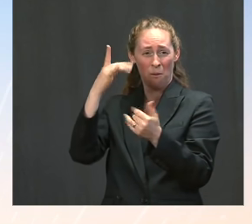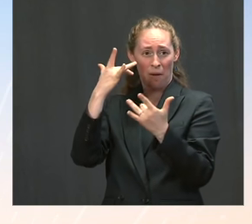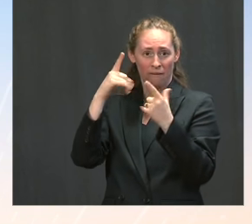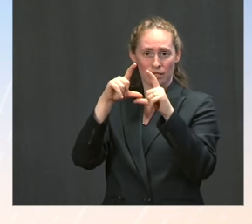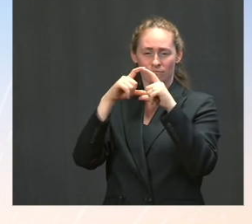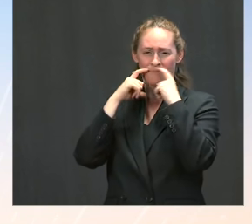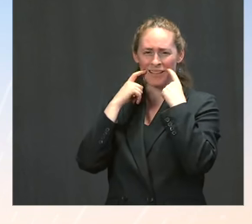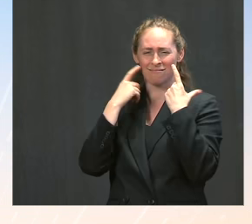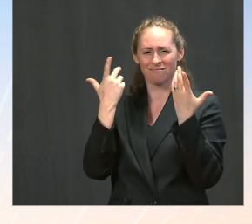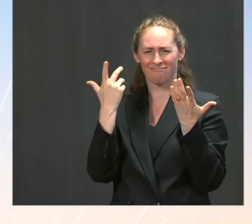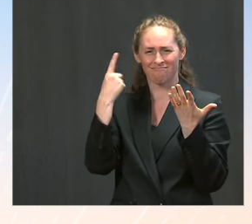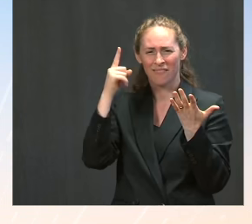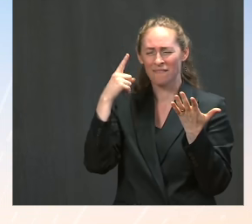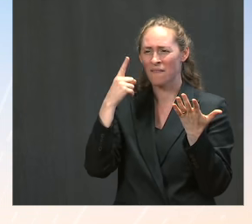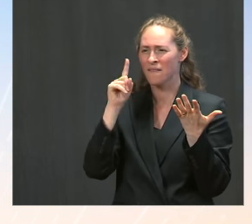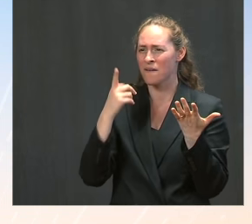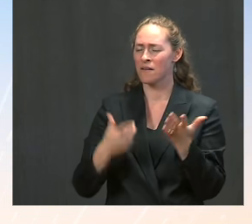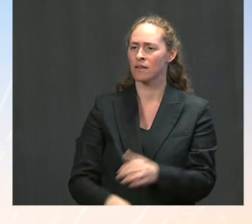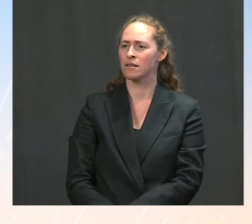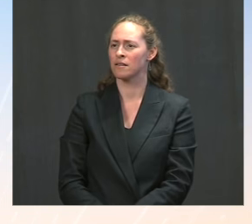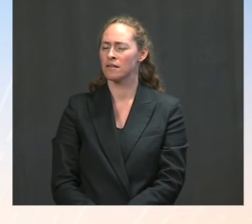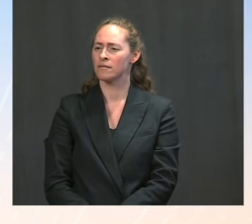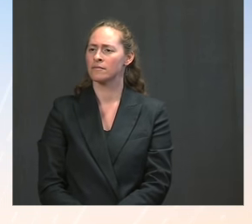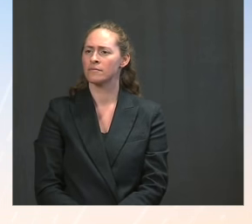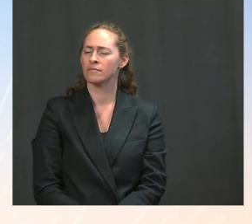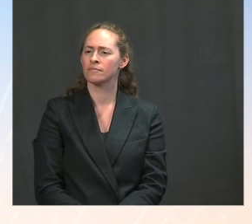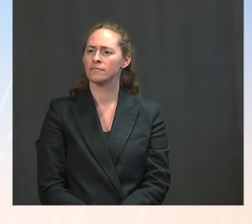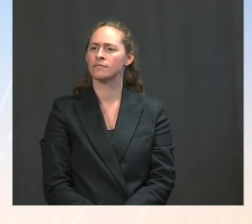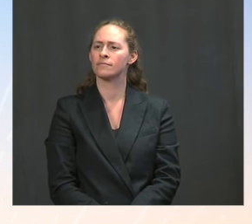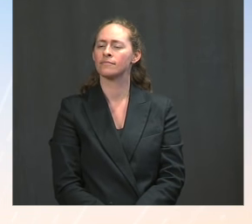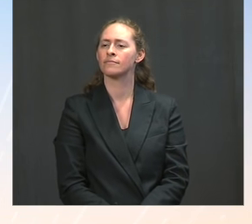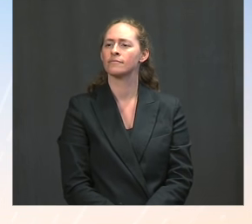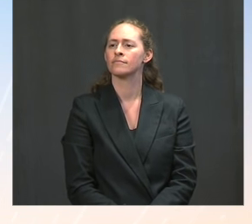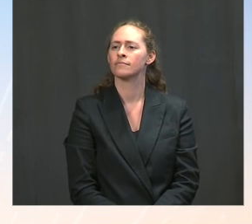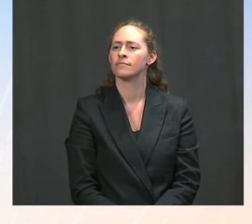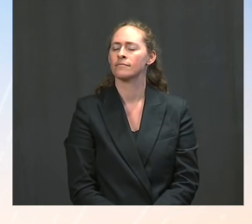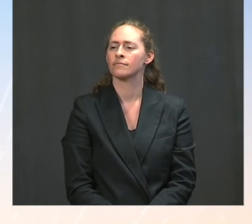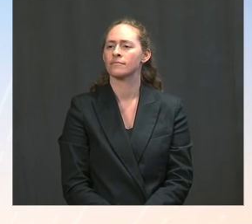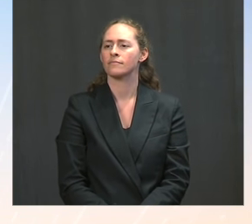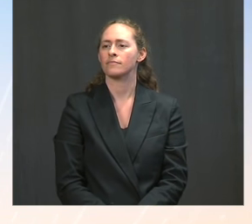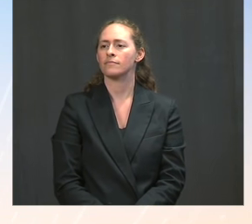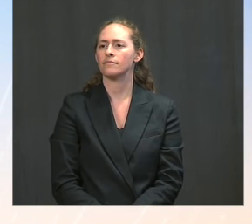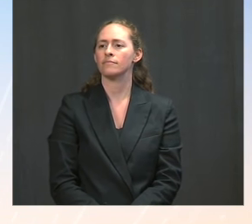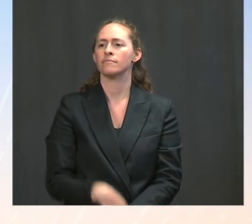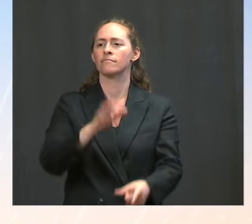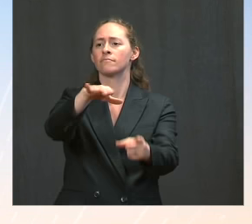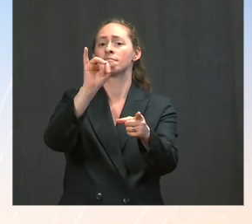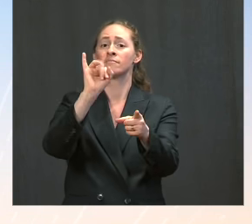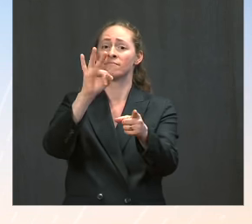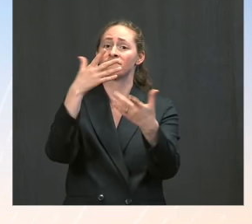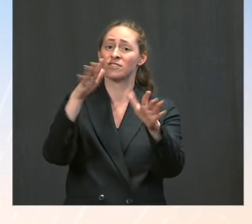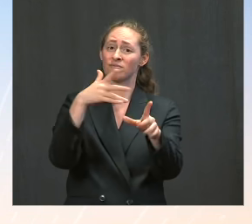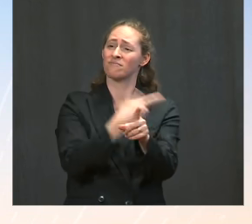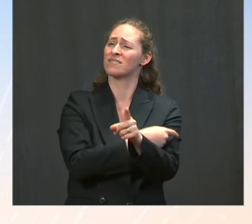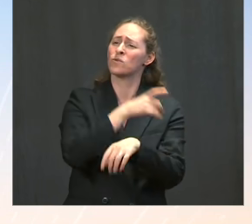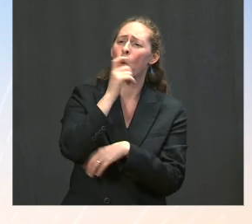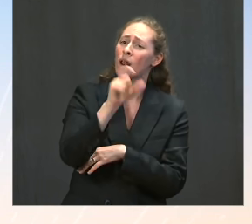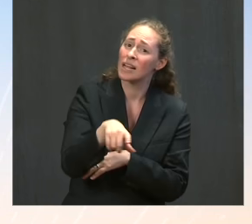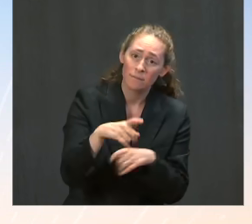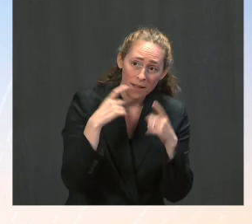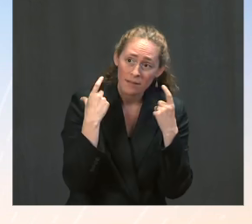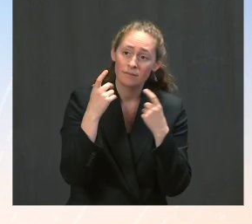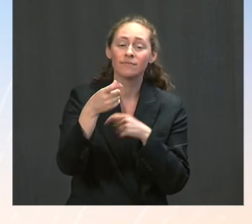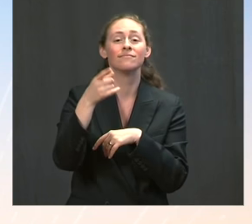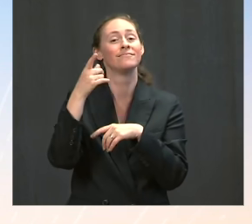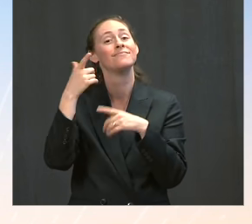you're vaccinated, you don't need to wear a mask. If you're not vaccinated, I don't know if that's a hard word, you should wear a mask